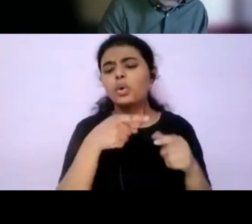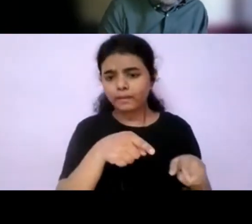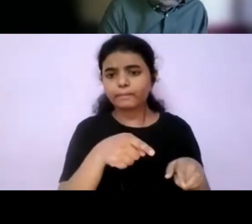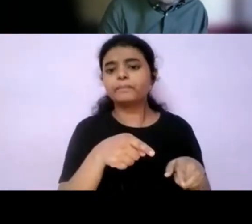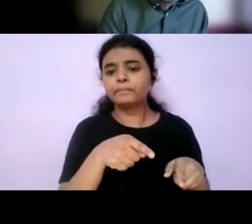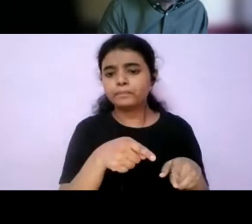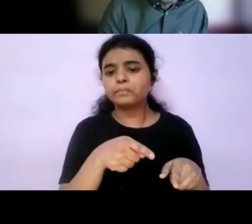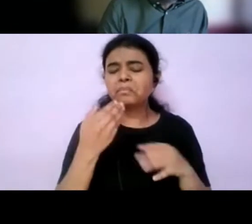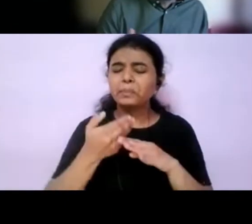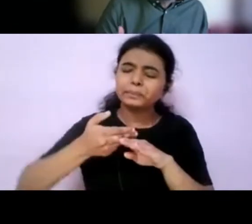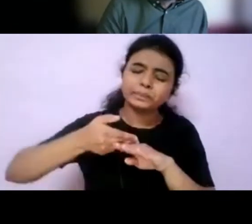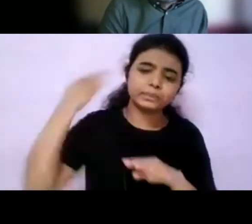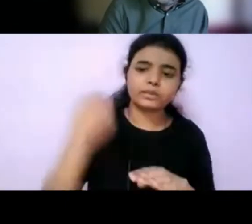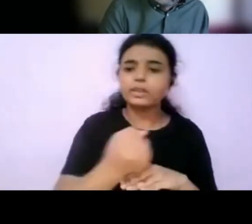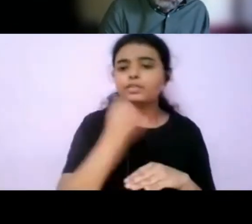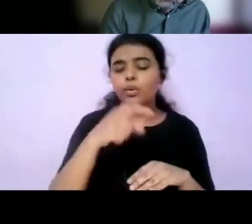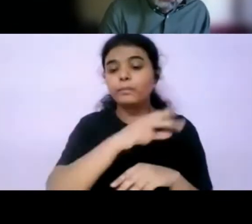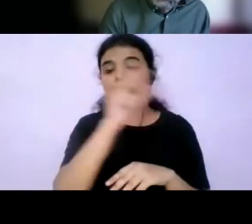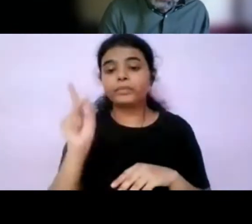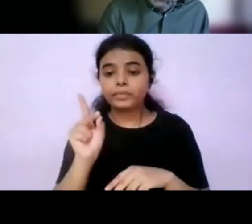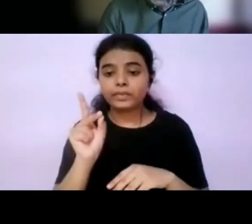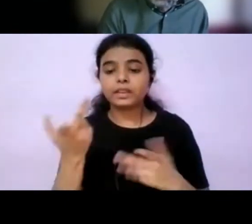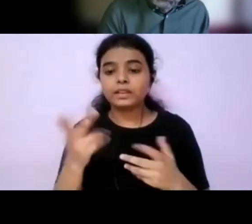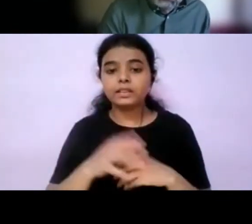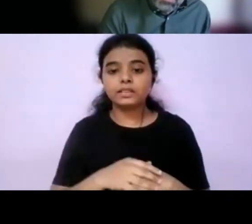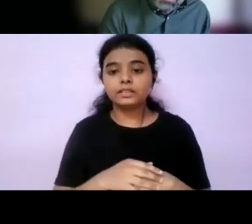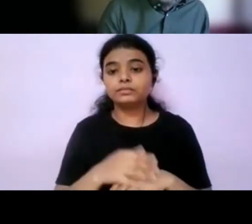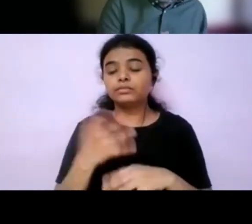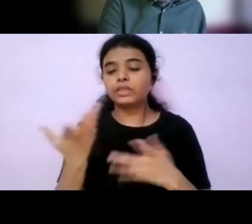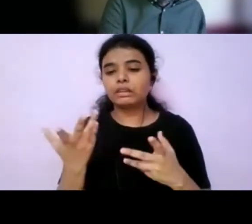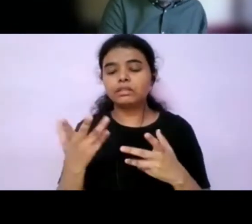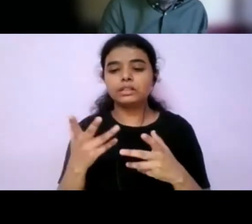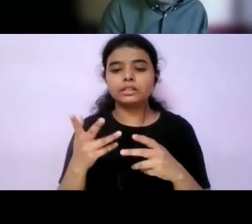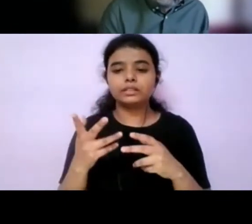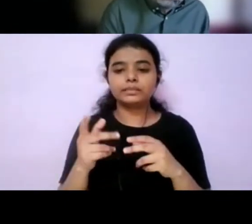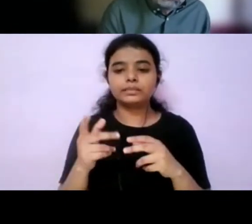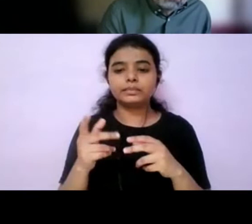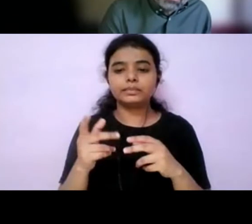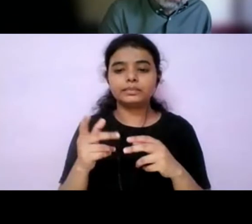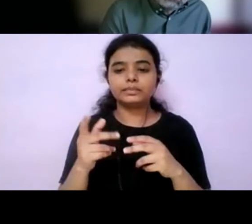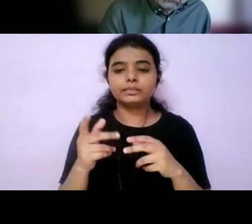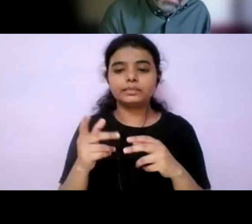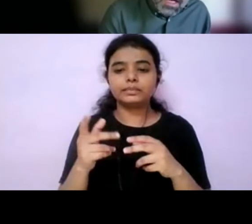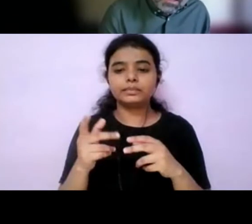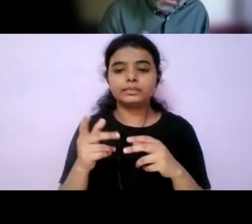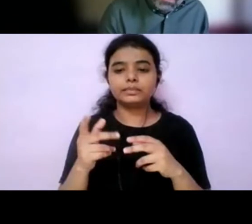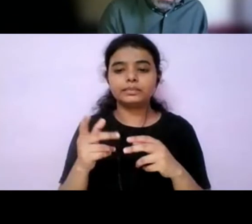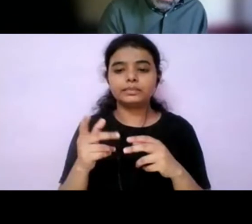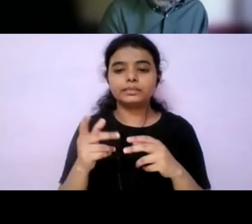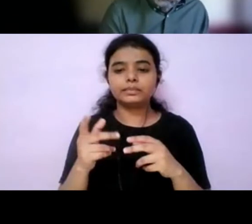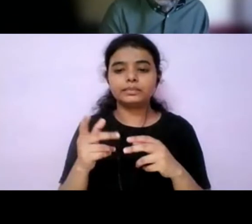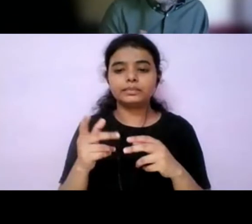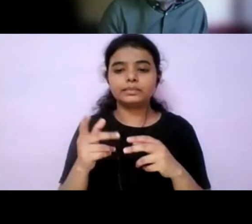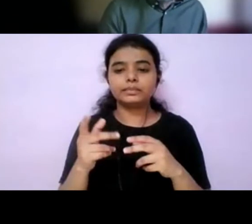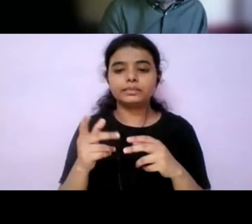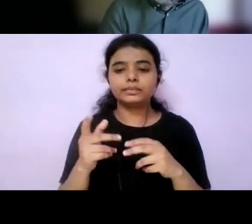accounts. Second, we have the emergence of critical disability studies focused around post-structuralism. And the third